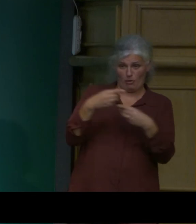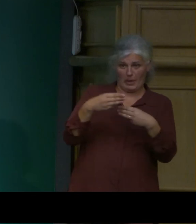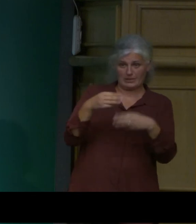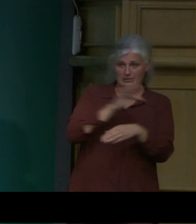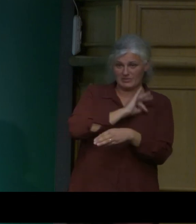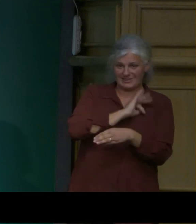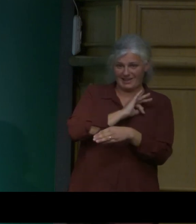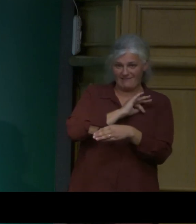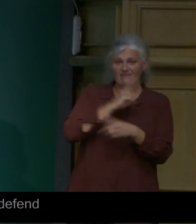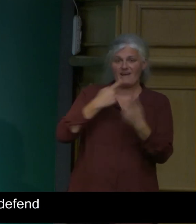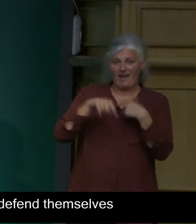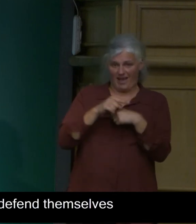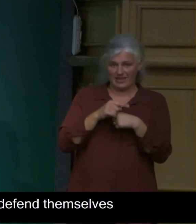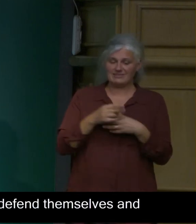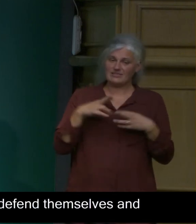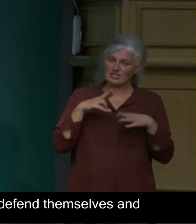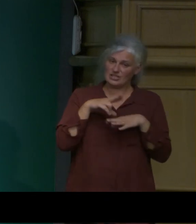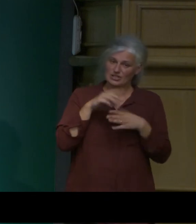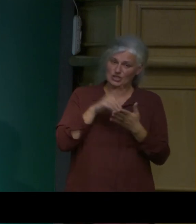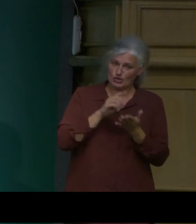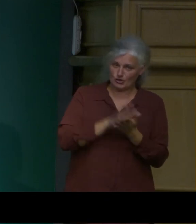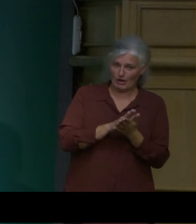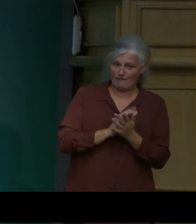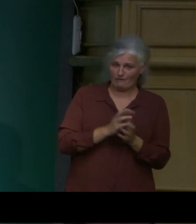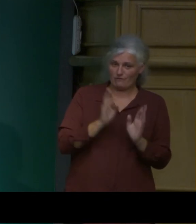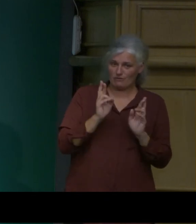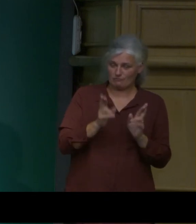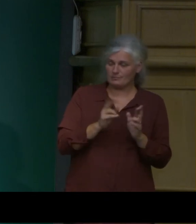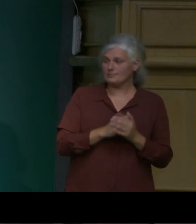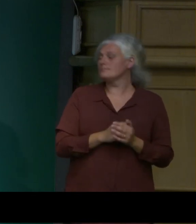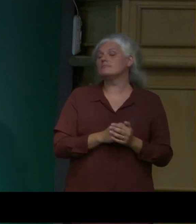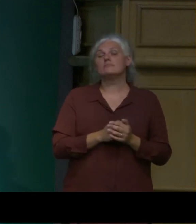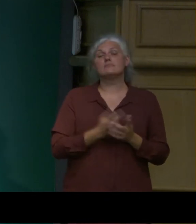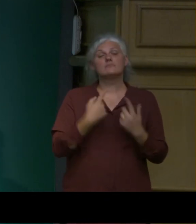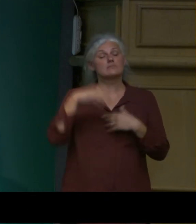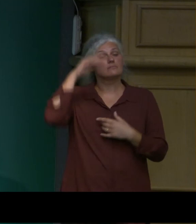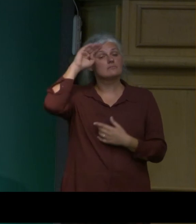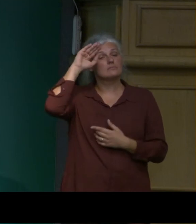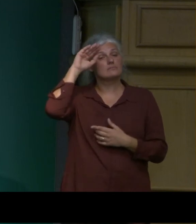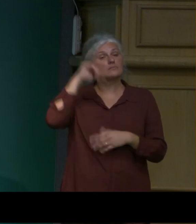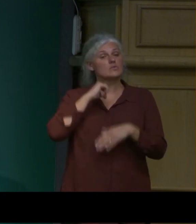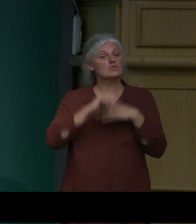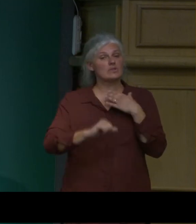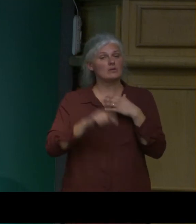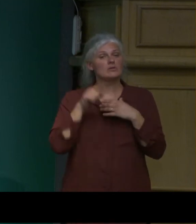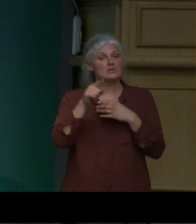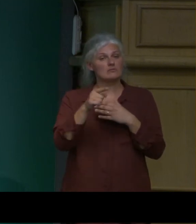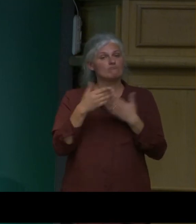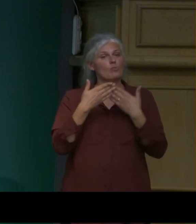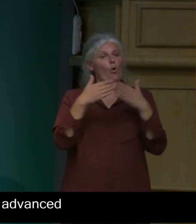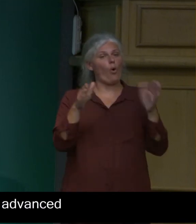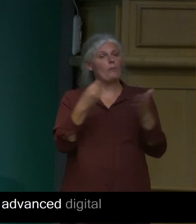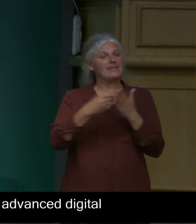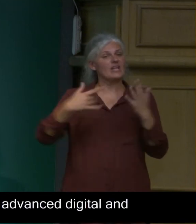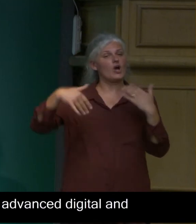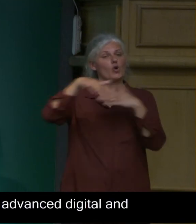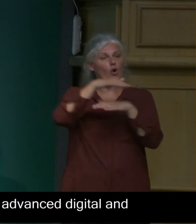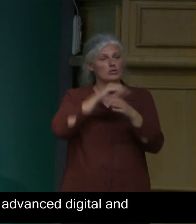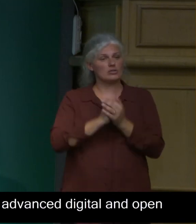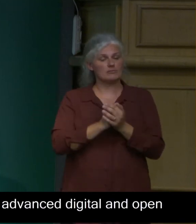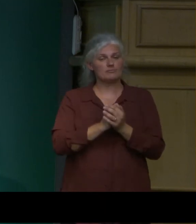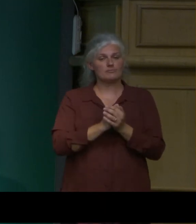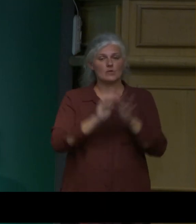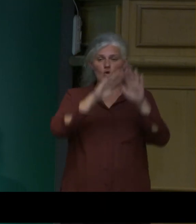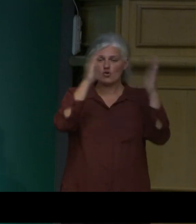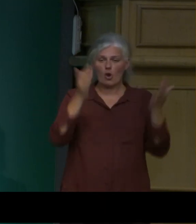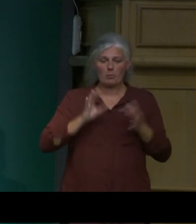and deserve our help today Ireland is an advanced digital and open economy our Global